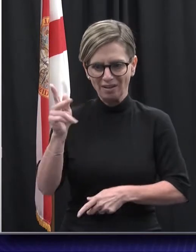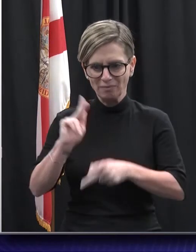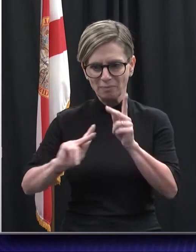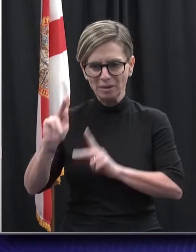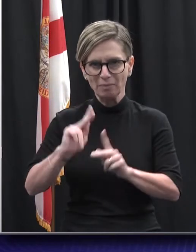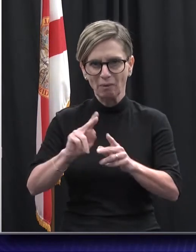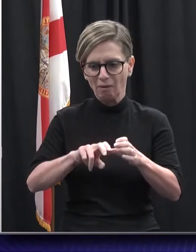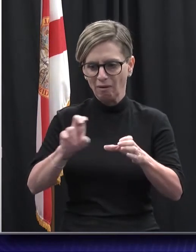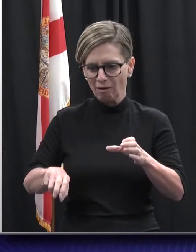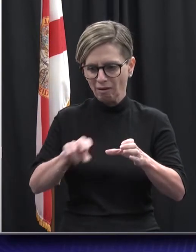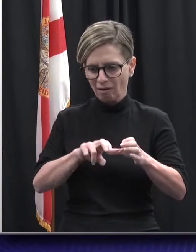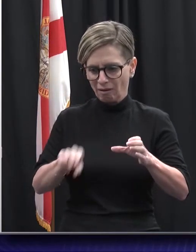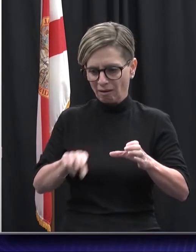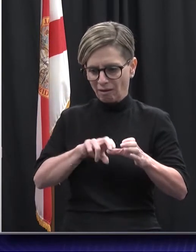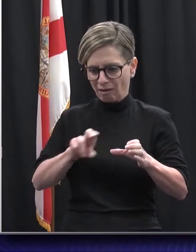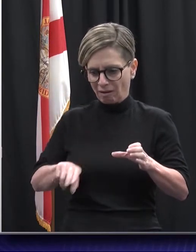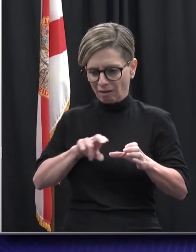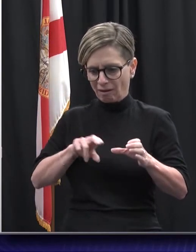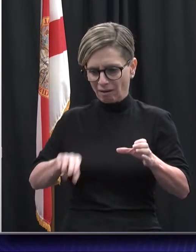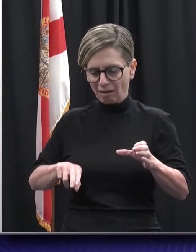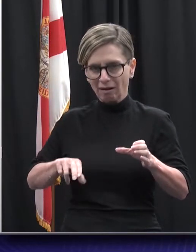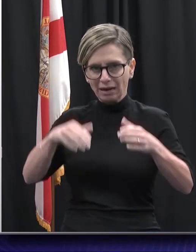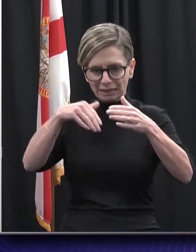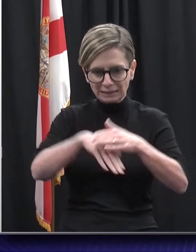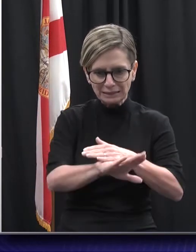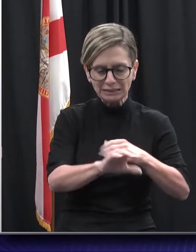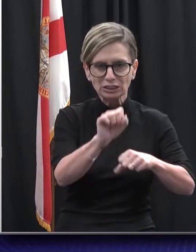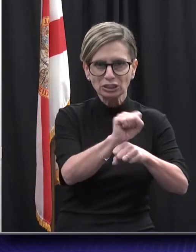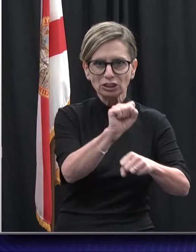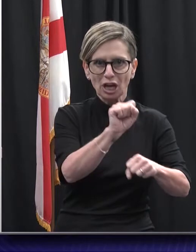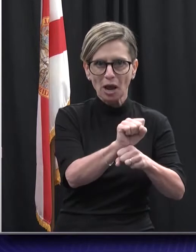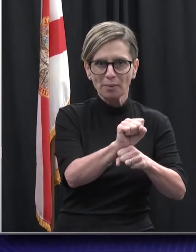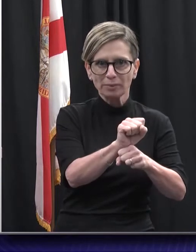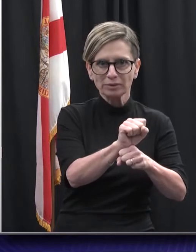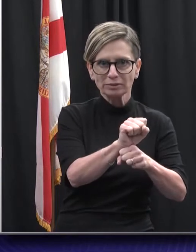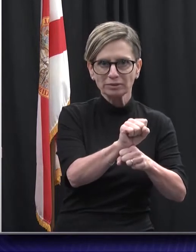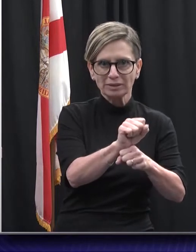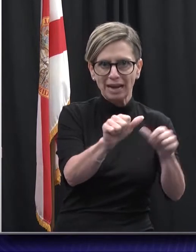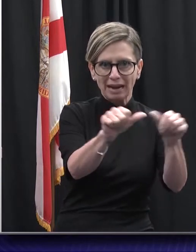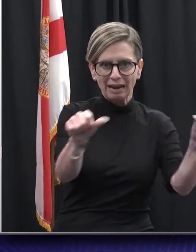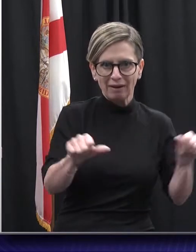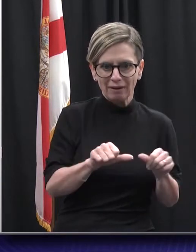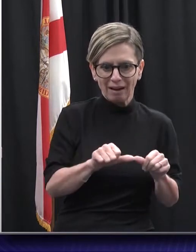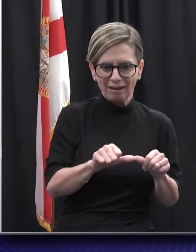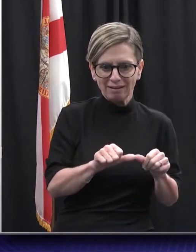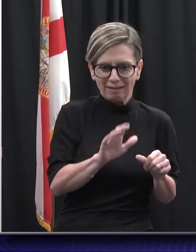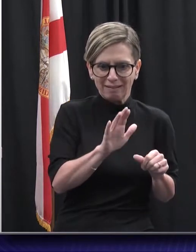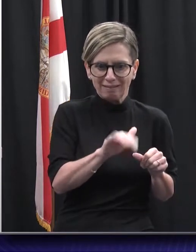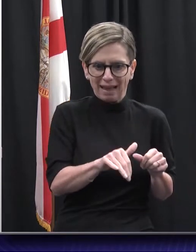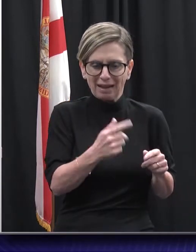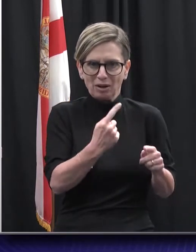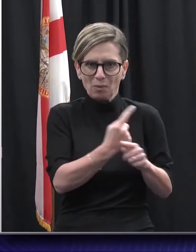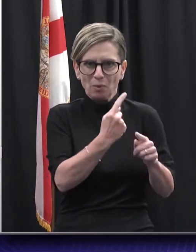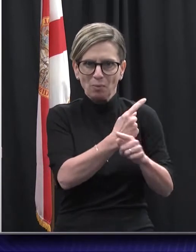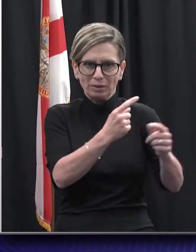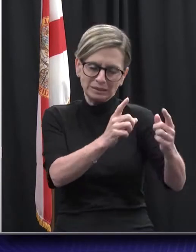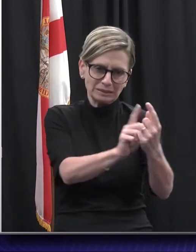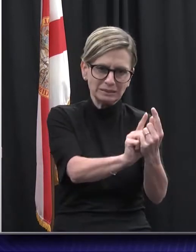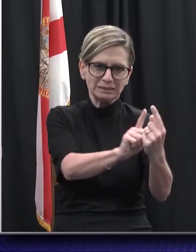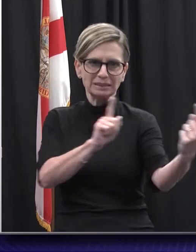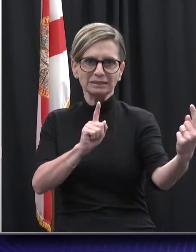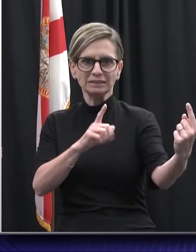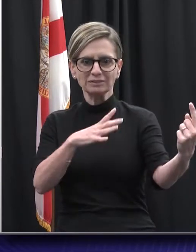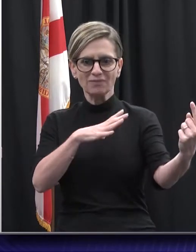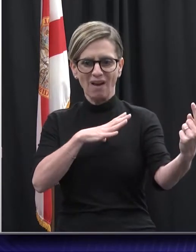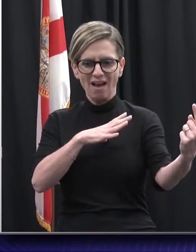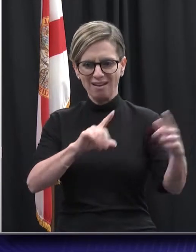site. The fact that your job site is social distancing appropriate is fine. The fact that you had 5 individuals